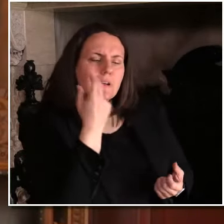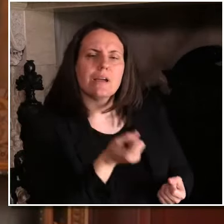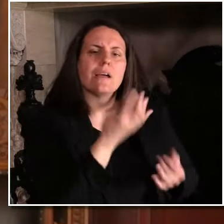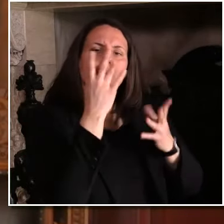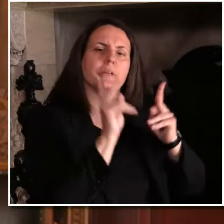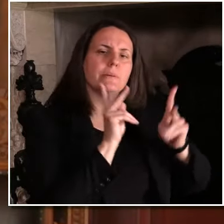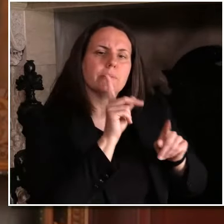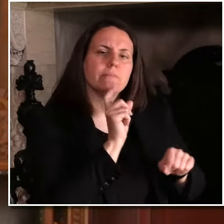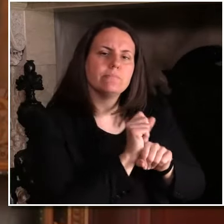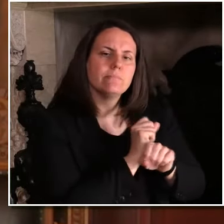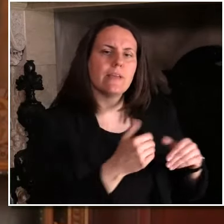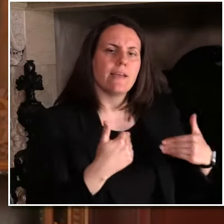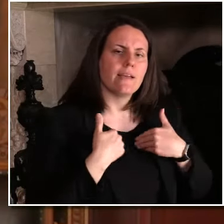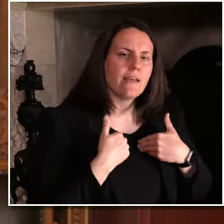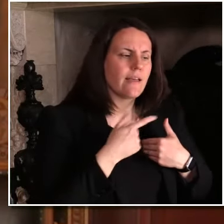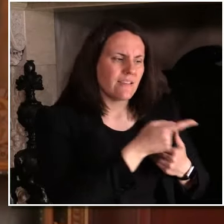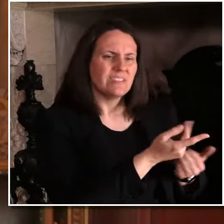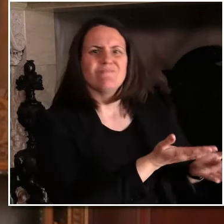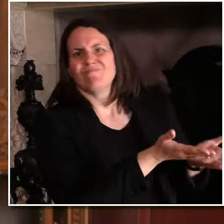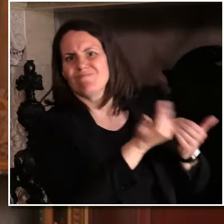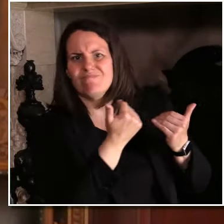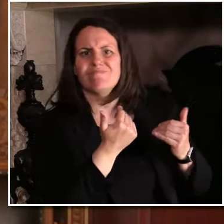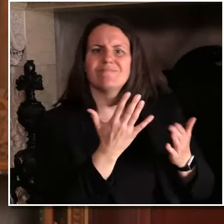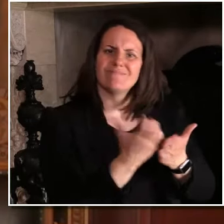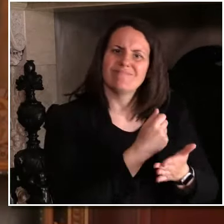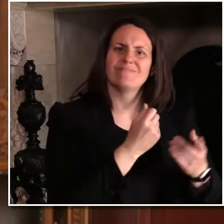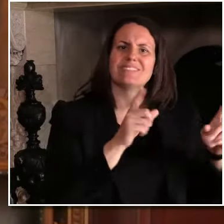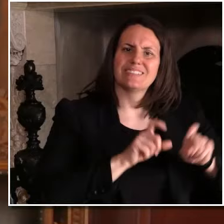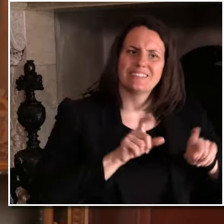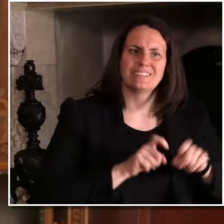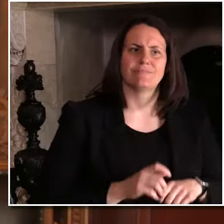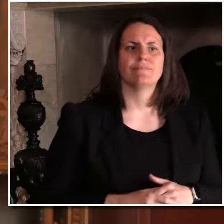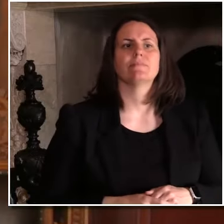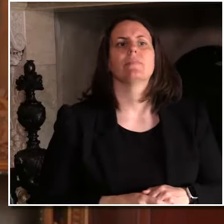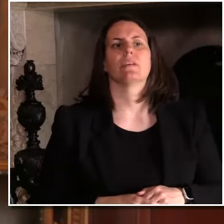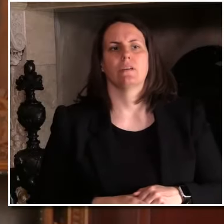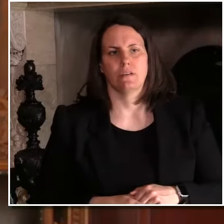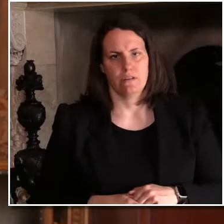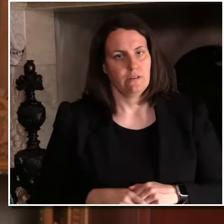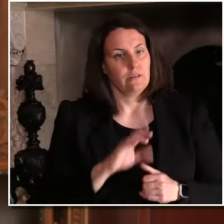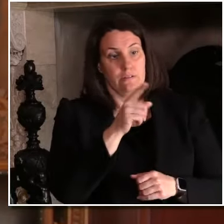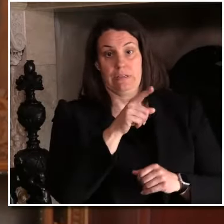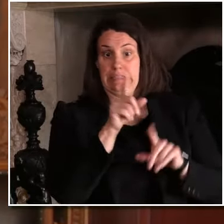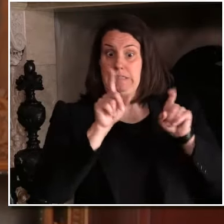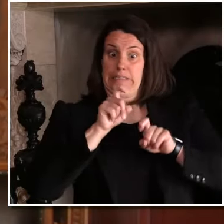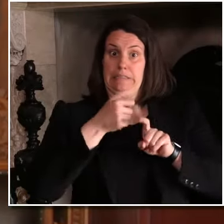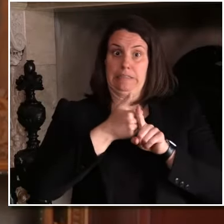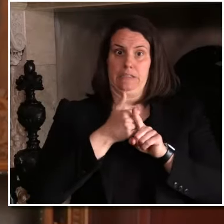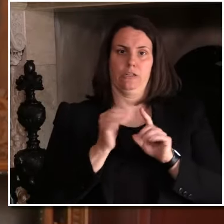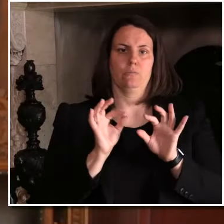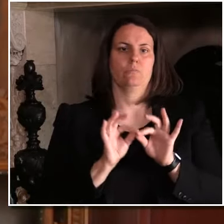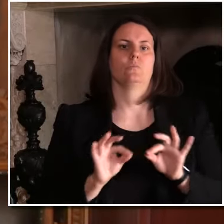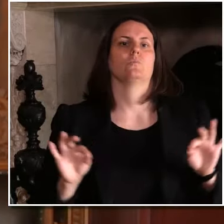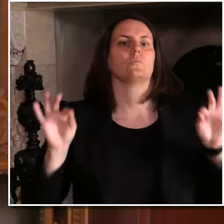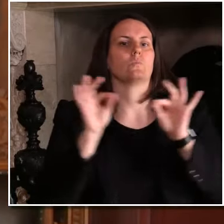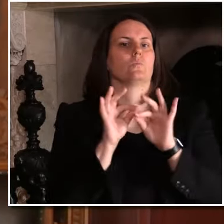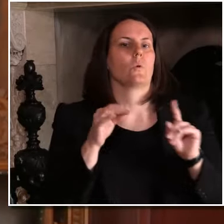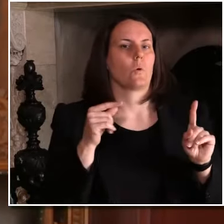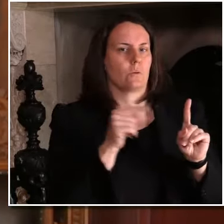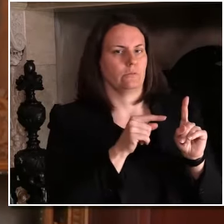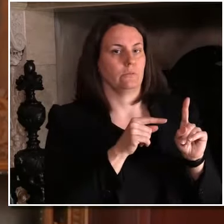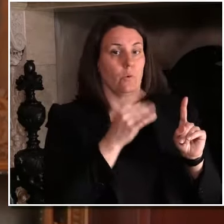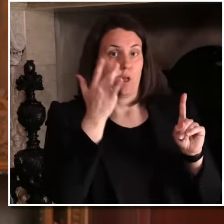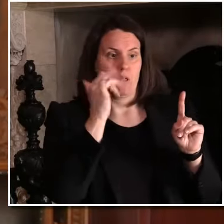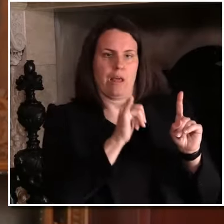be required to contain it. So testing plays a central role in our whole public health response, and the healthcare system is going to need to play a